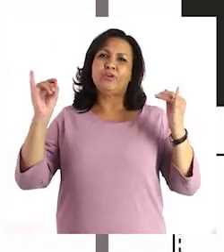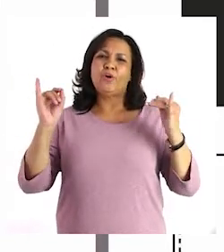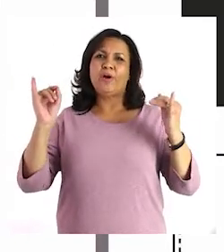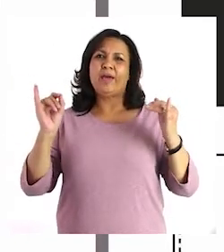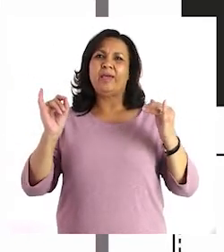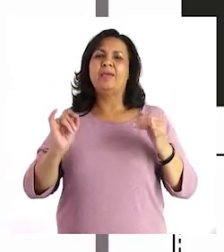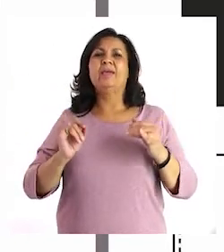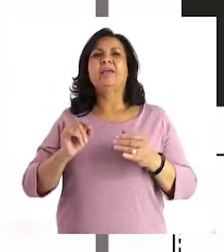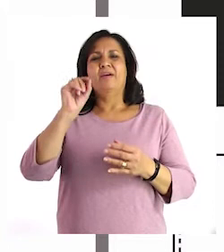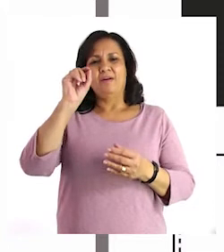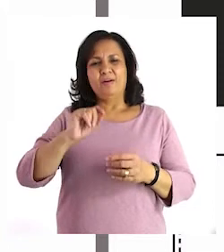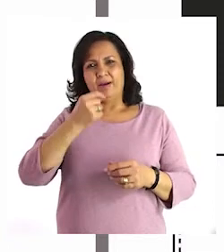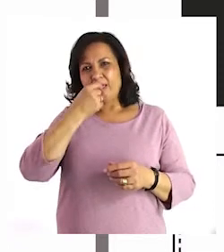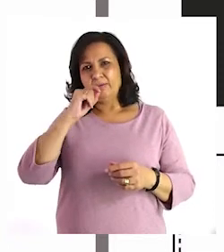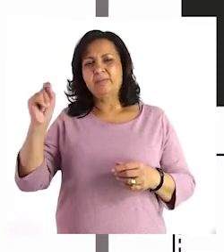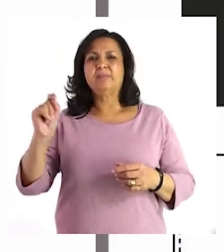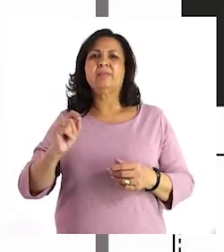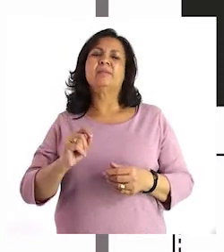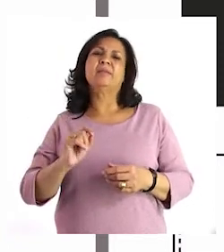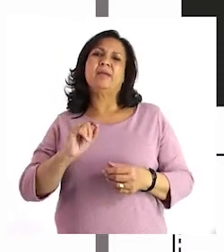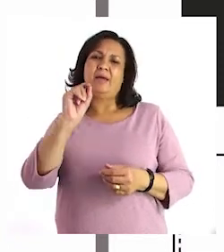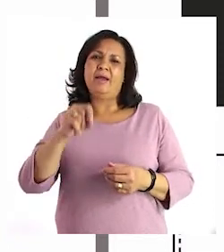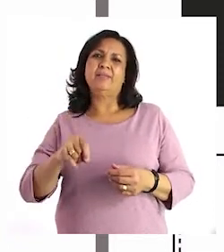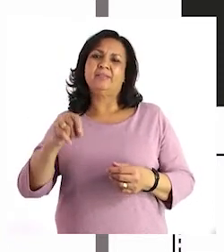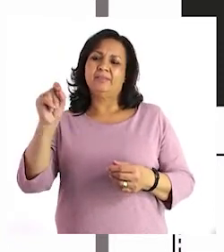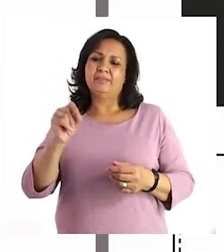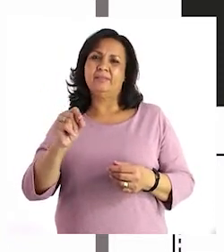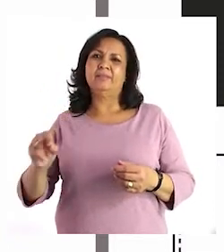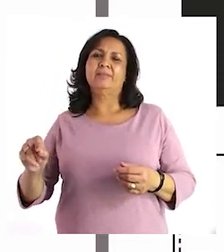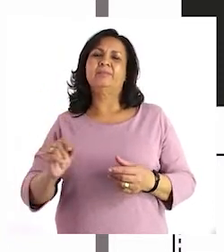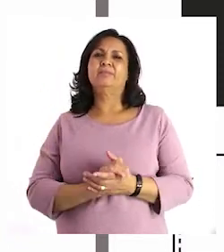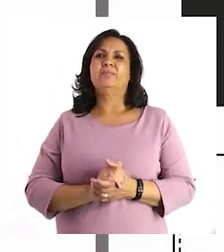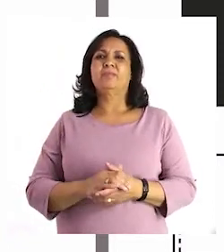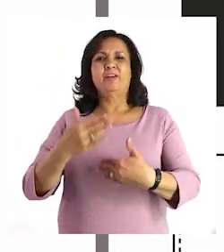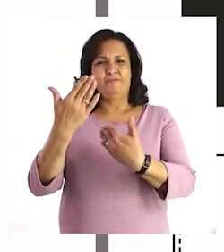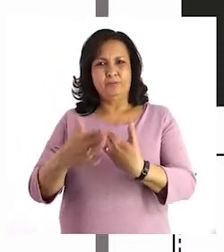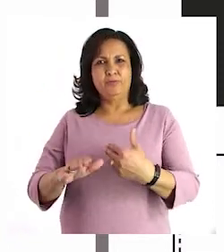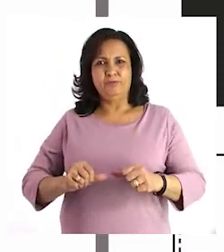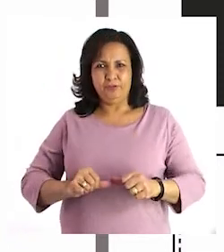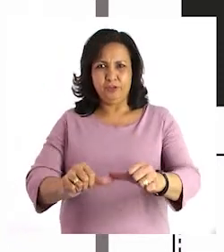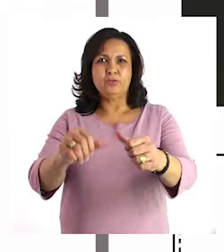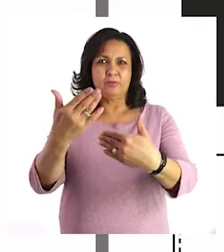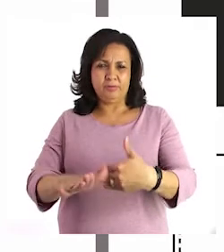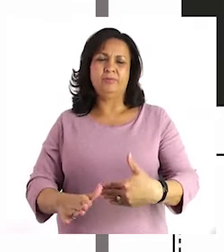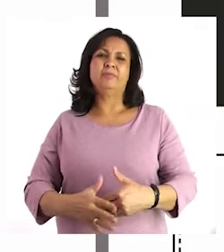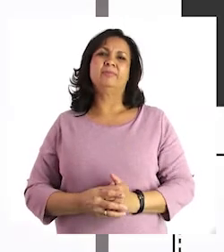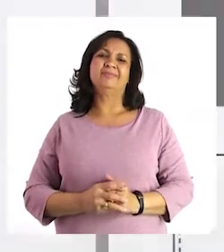this exercise with your pencil so that you can erase and try as many times as you can.